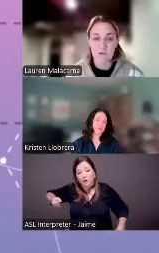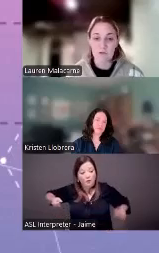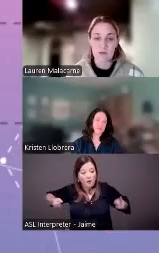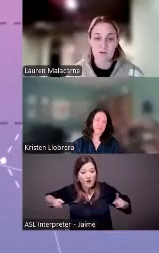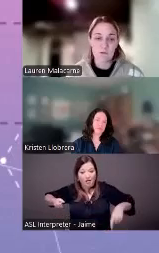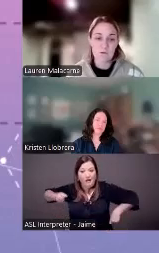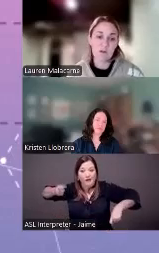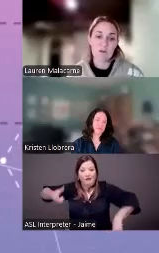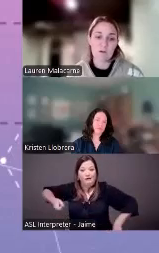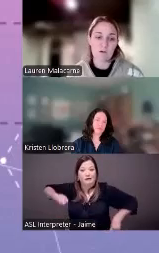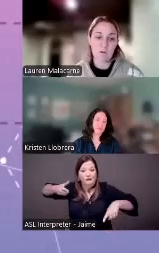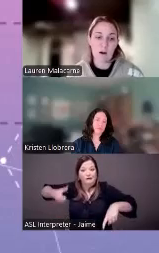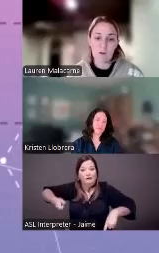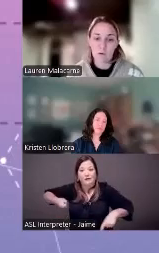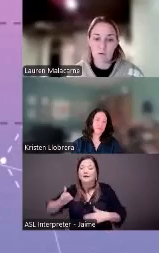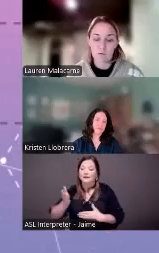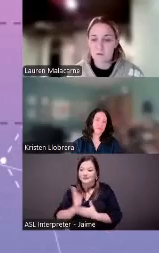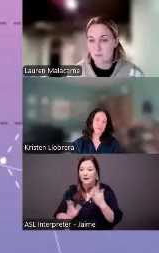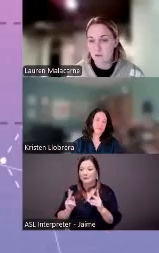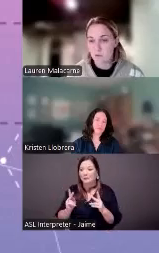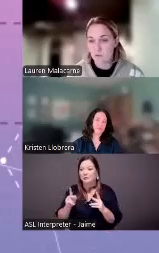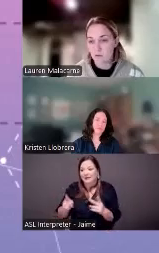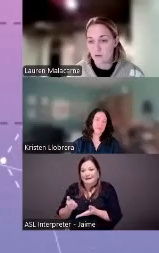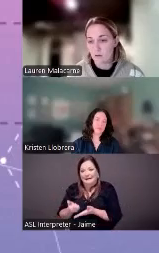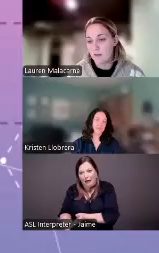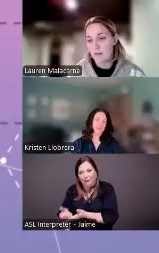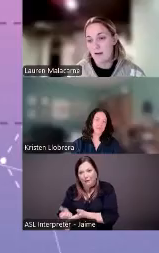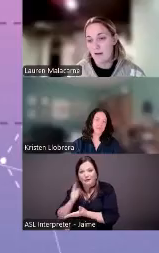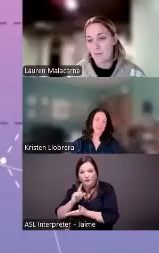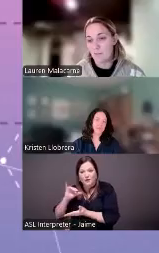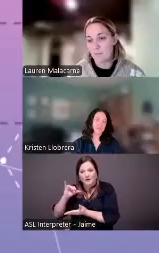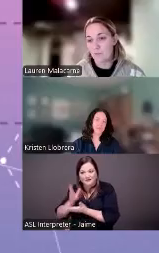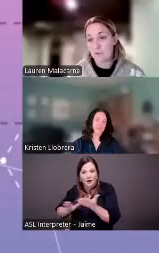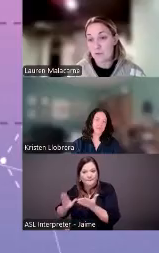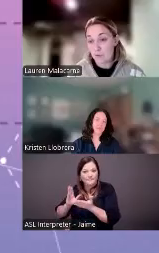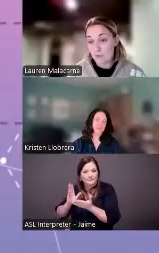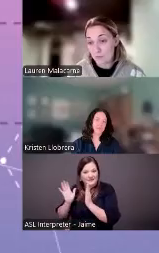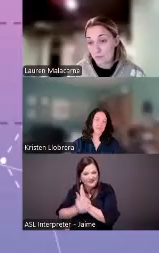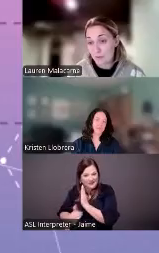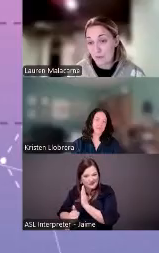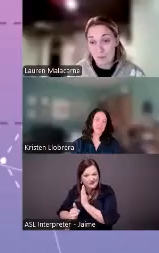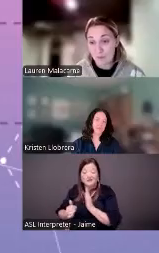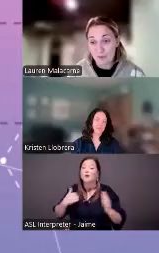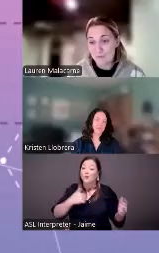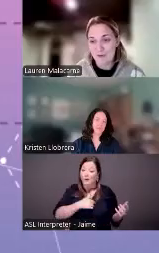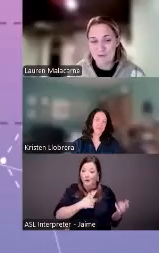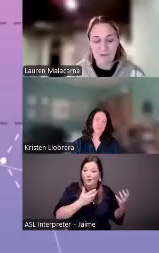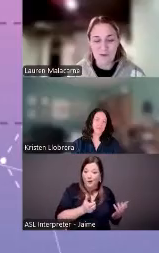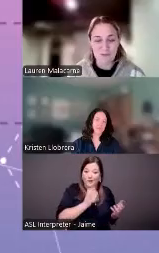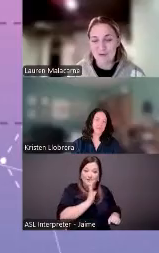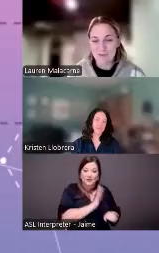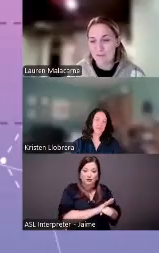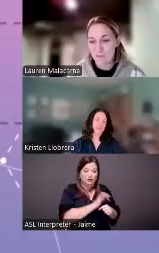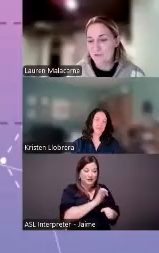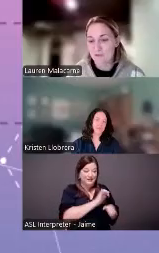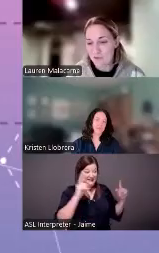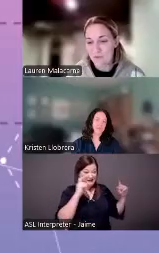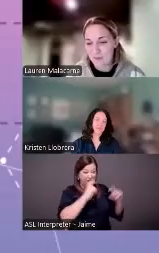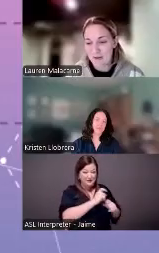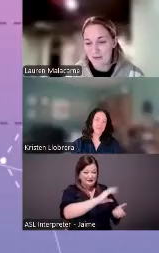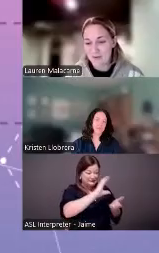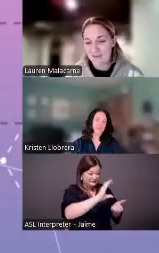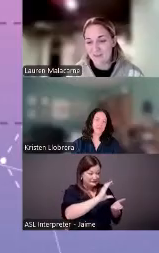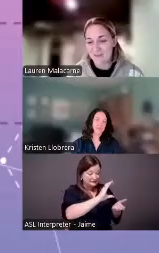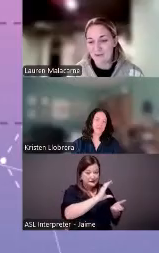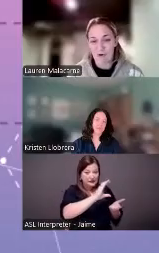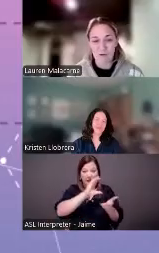to do certain skills. And so our goal was to make sure that that we took this really complex manual and made it even more difficult